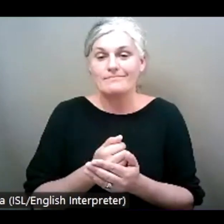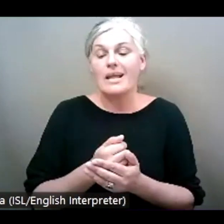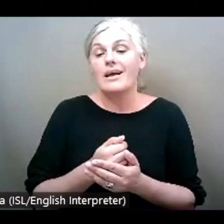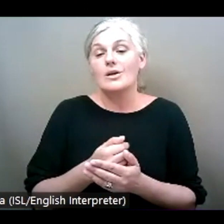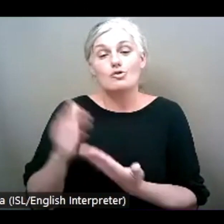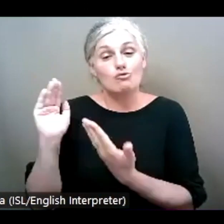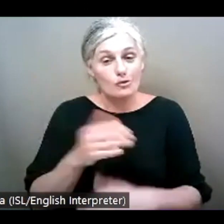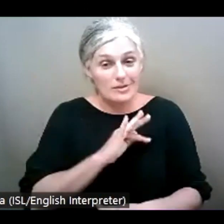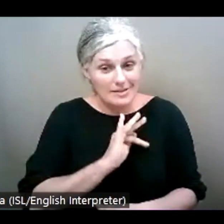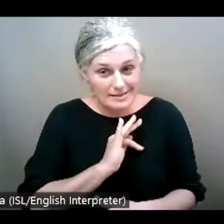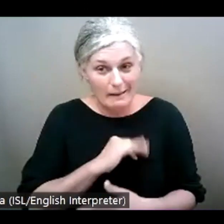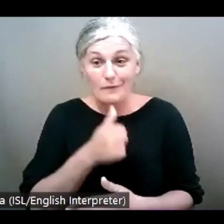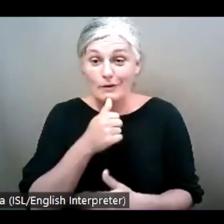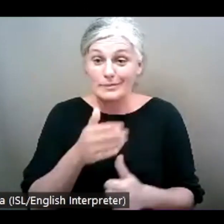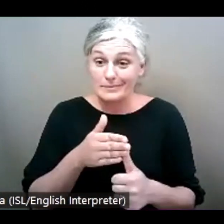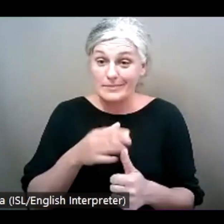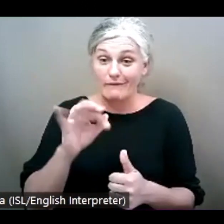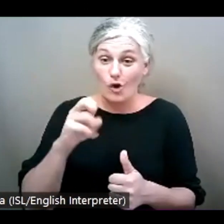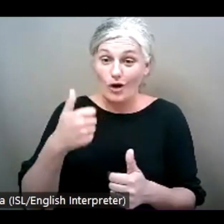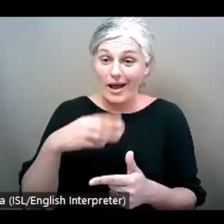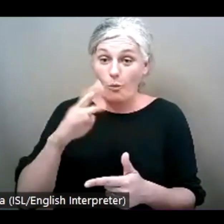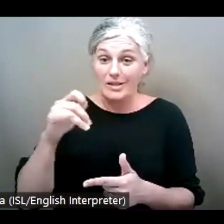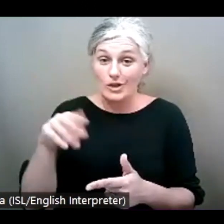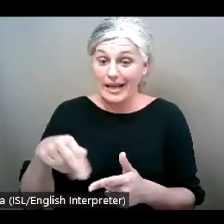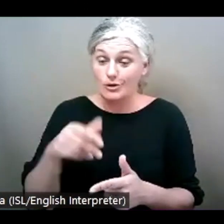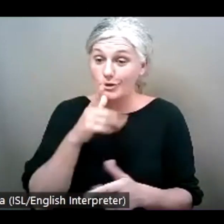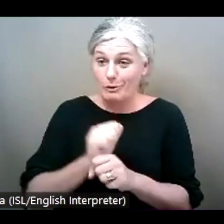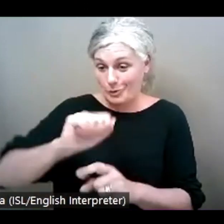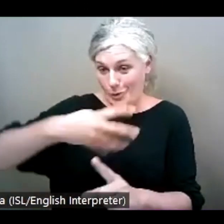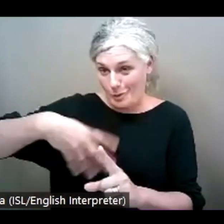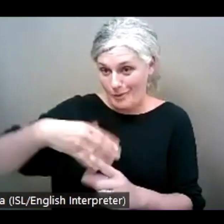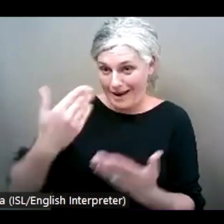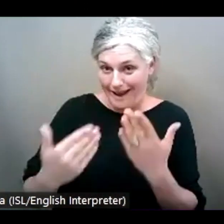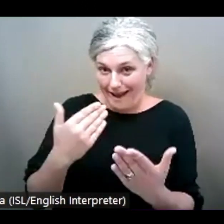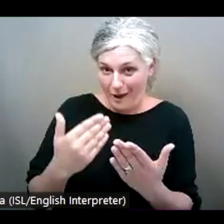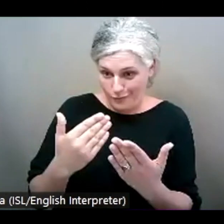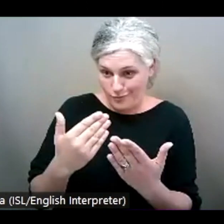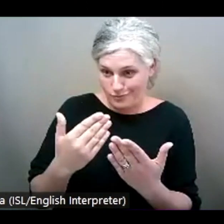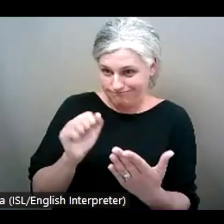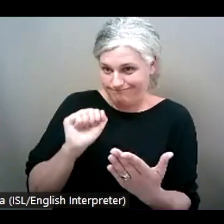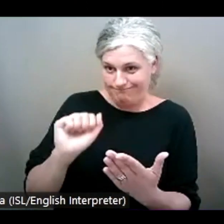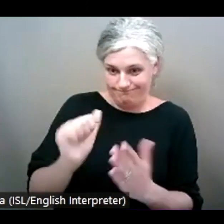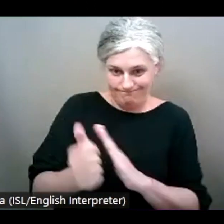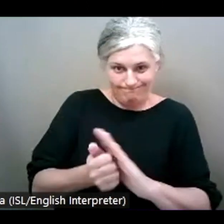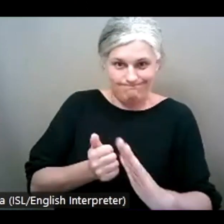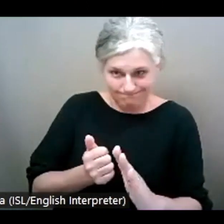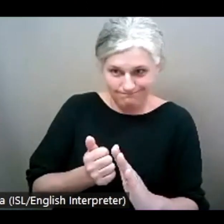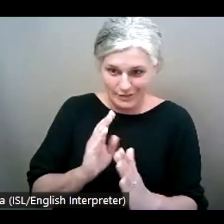firstly, Fiona, can you tell us a little about your background and how that informed today's